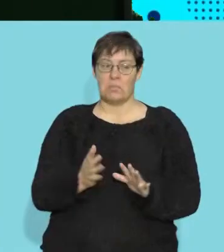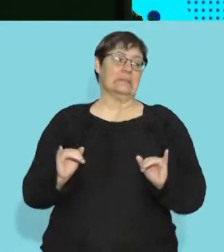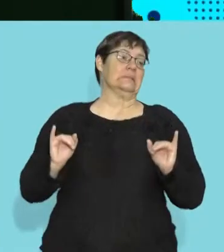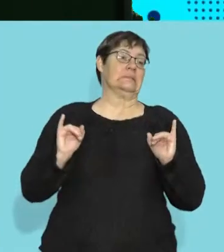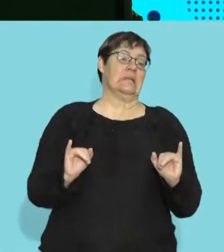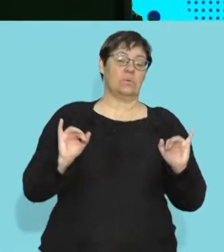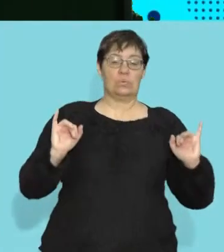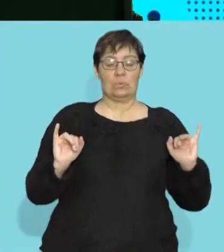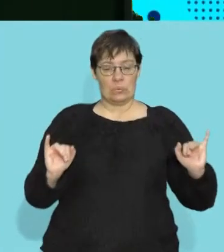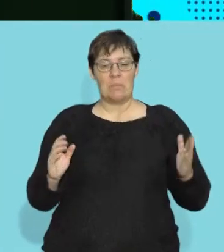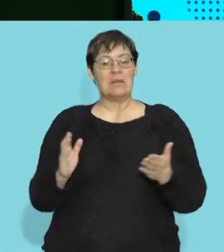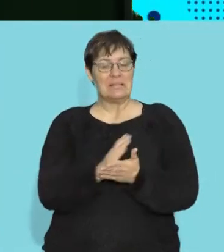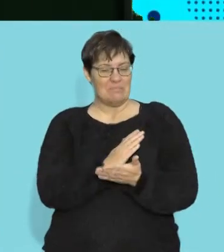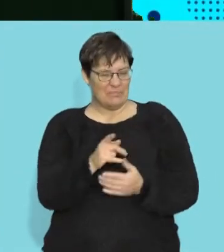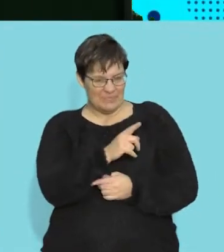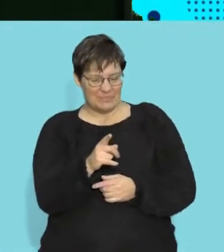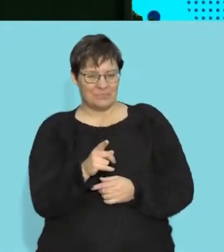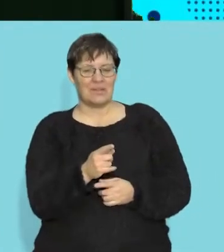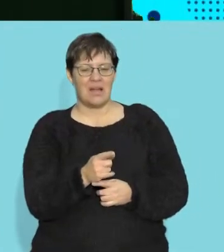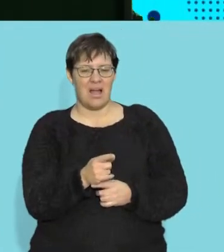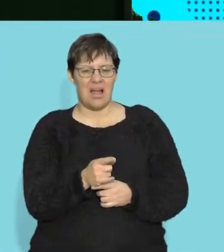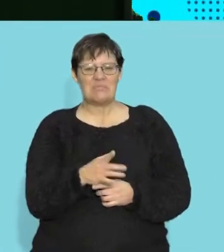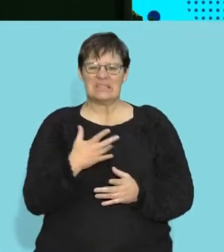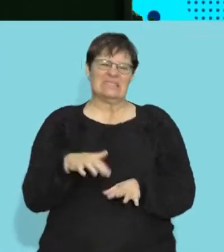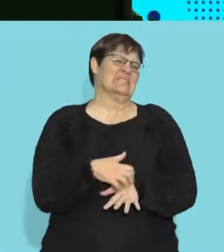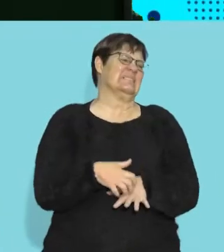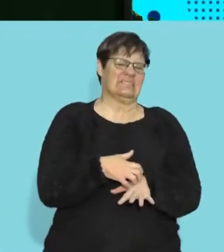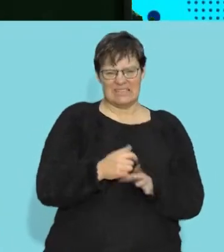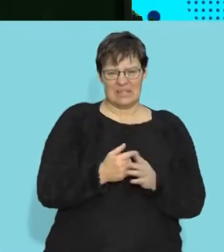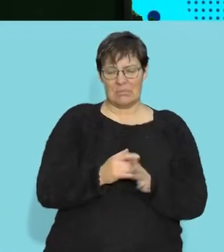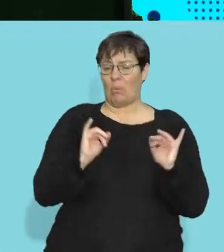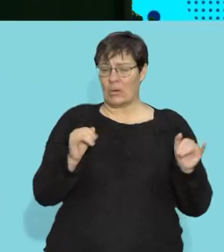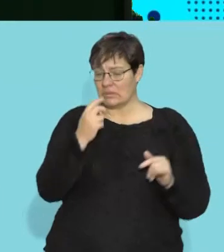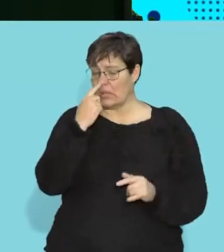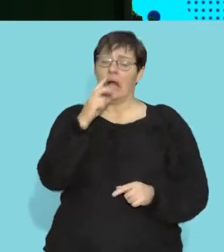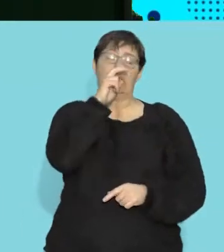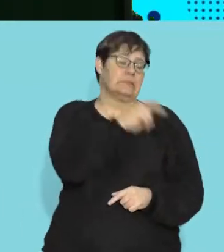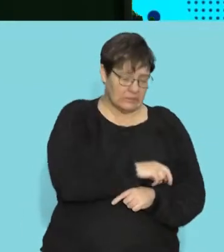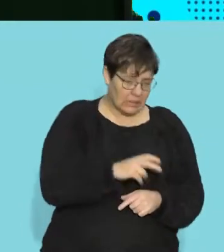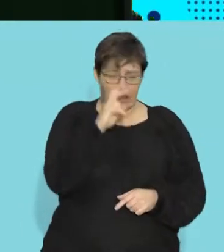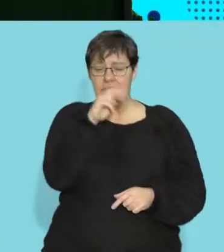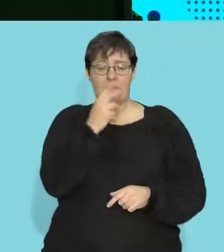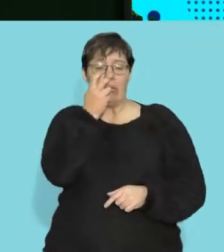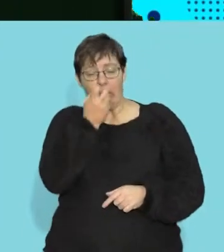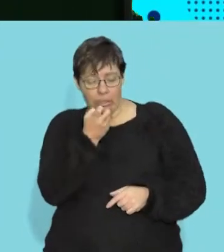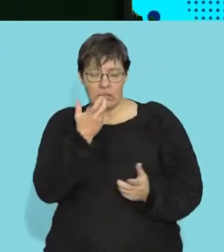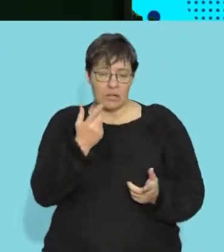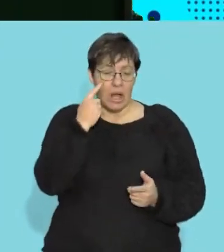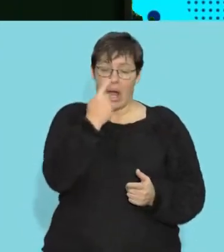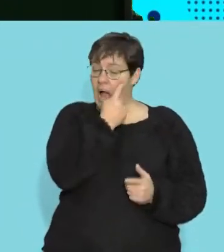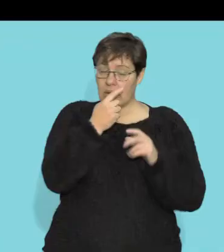do suffer from it, it's actually quite annoying. There's nothing worse than sneezing and a runny nose and a runny eyes,